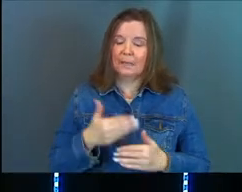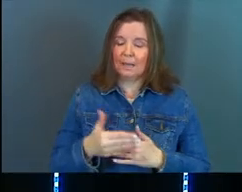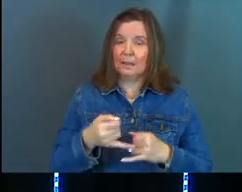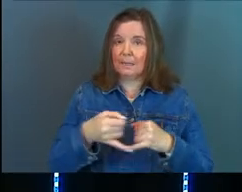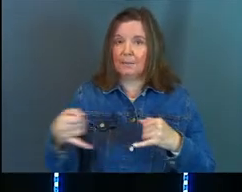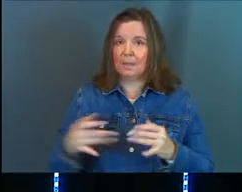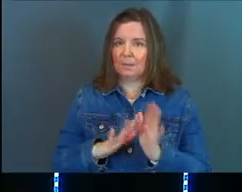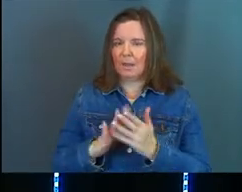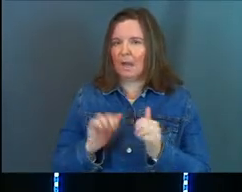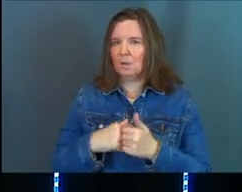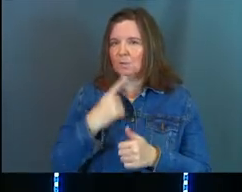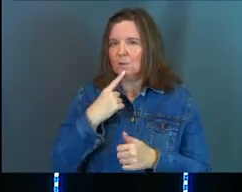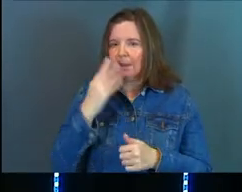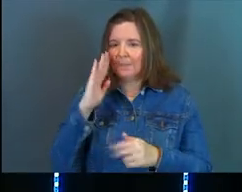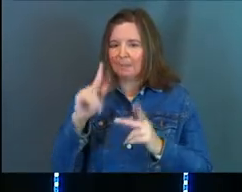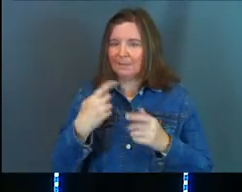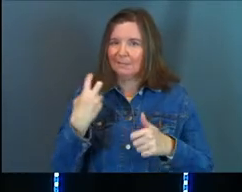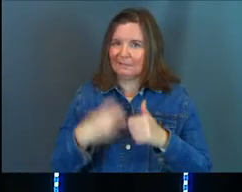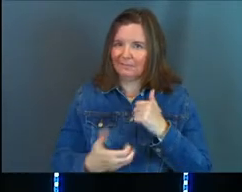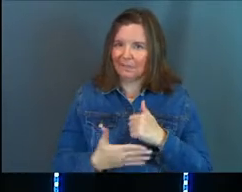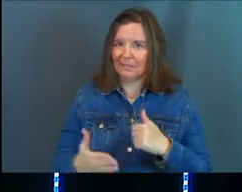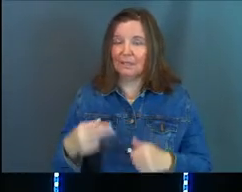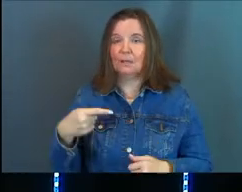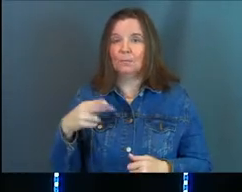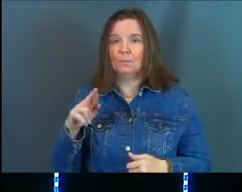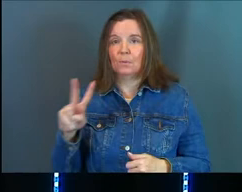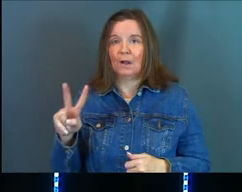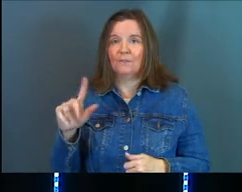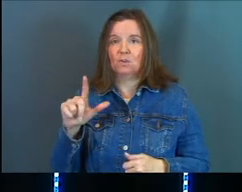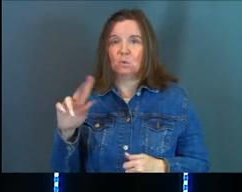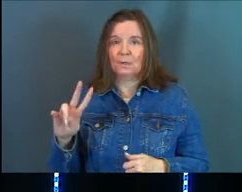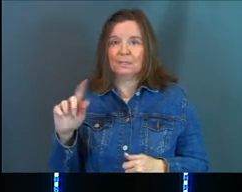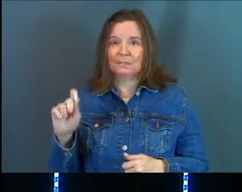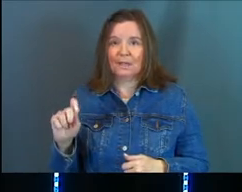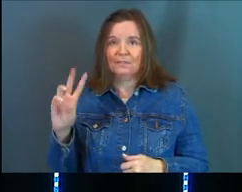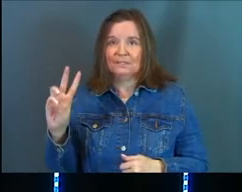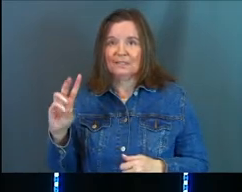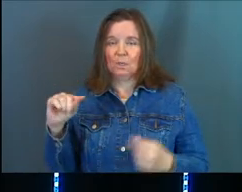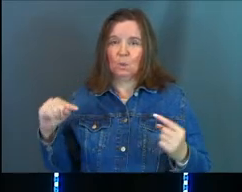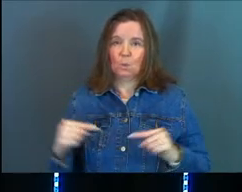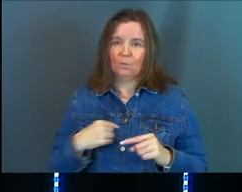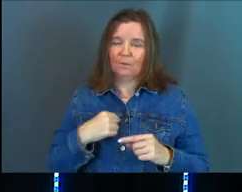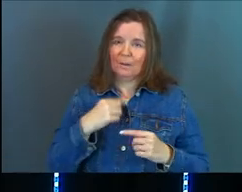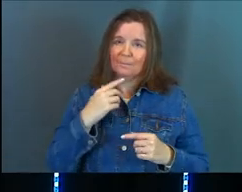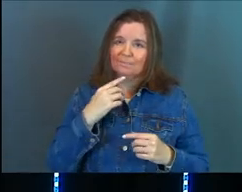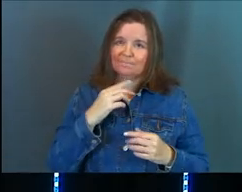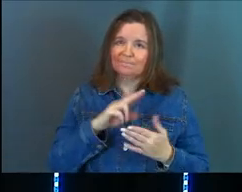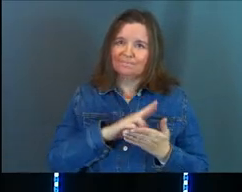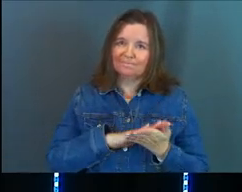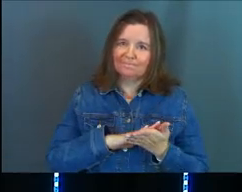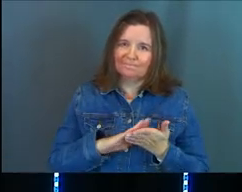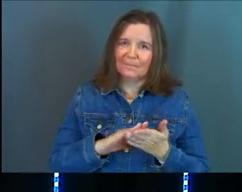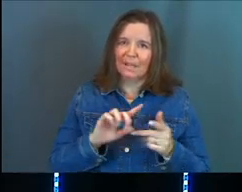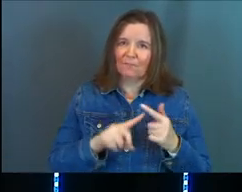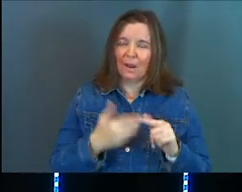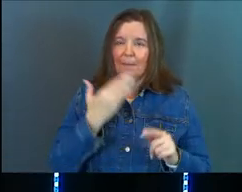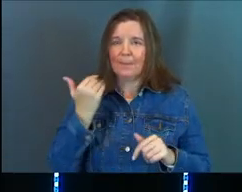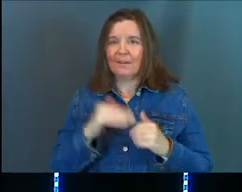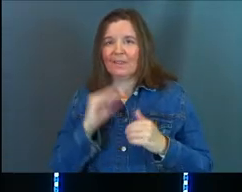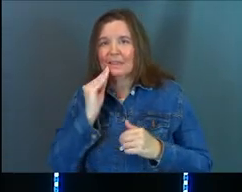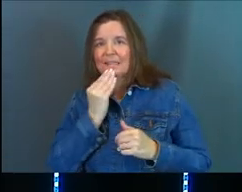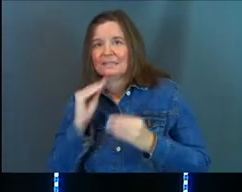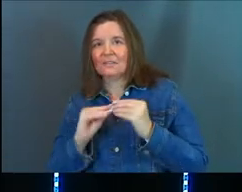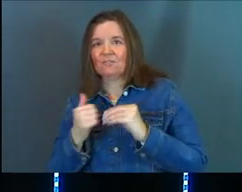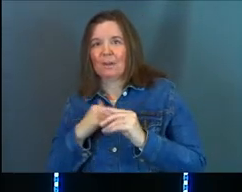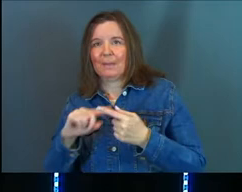Next, boundaries in the Bible. How to tell people difficult things. Proverbs 27:6. Wounds from a sincere friend are better than many kisses from